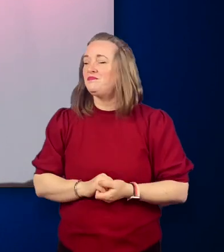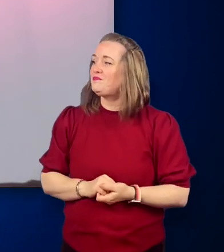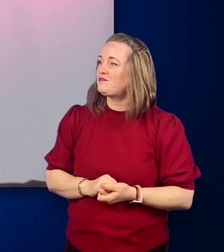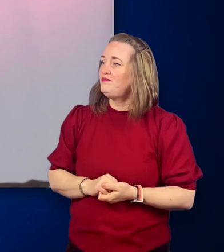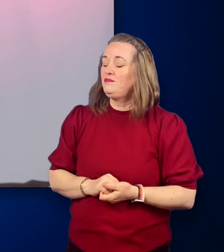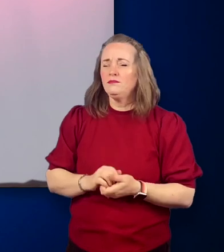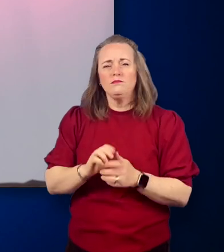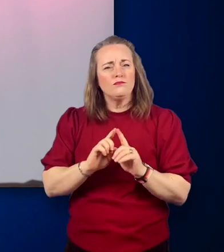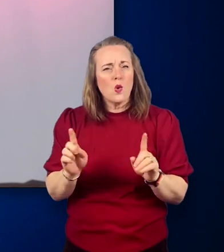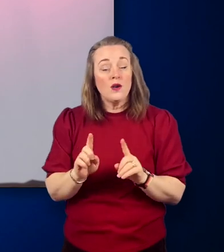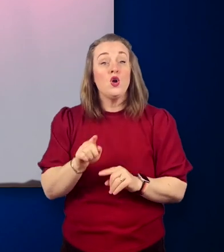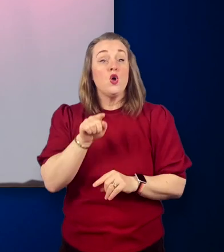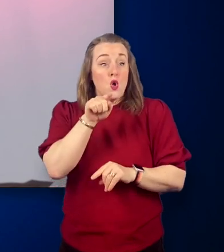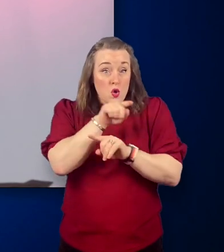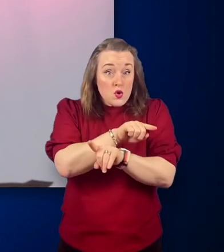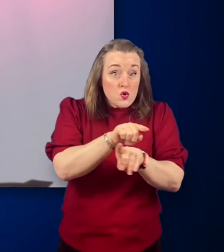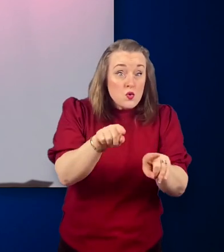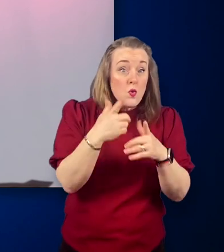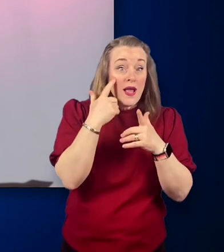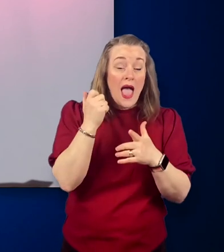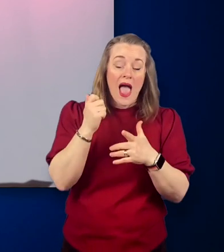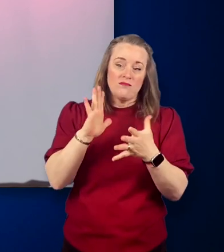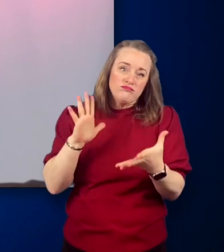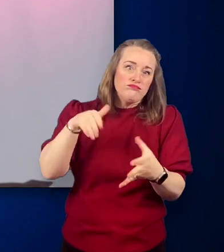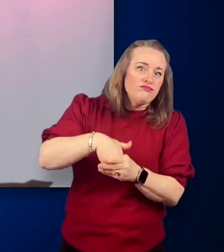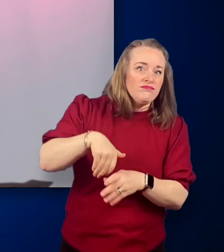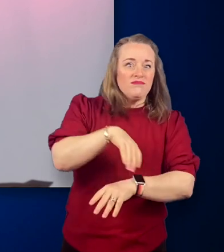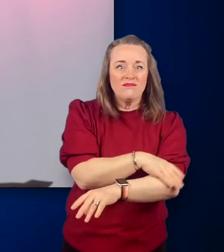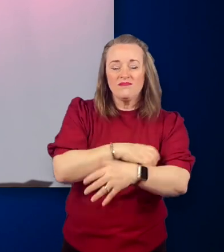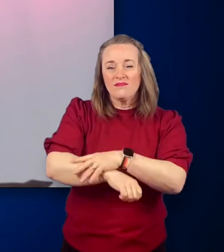can engage in telling this good news story.